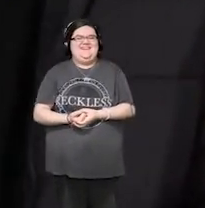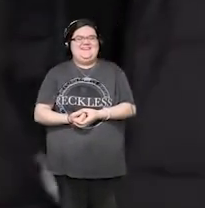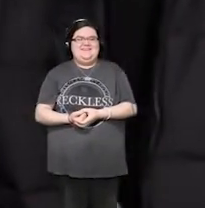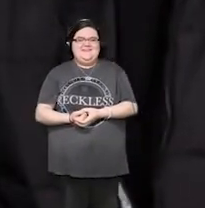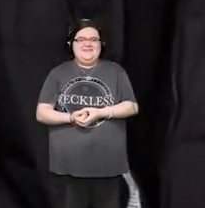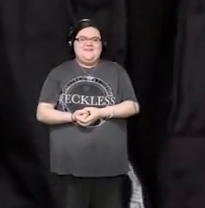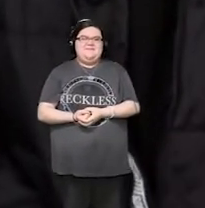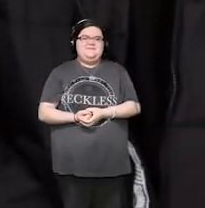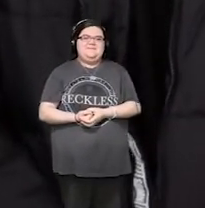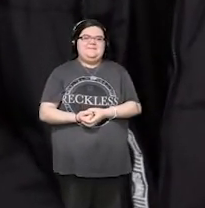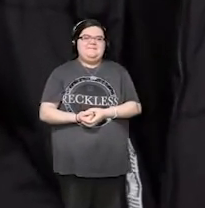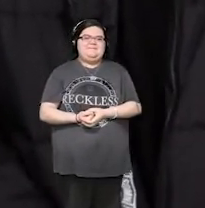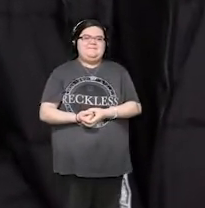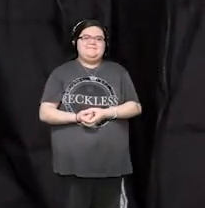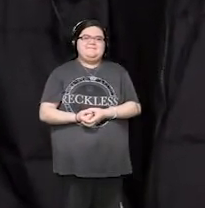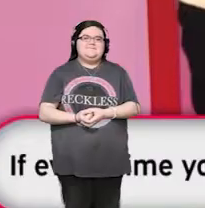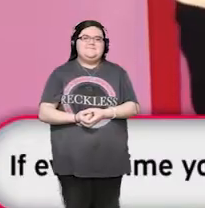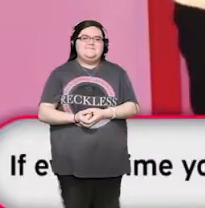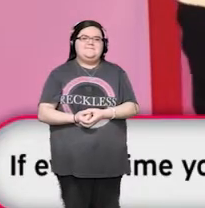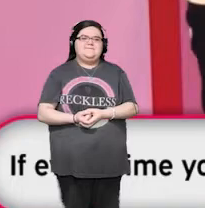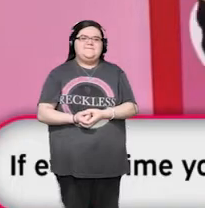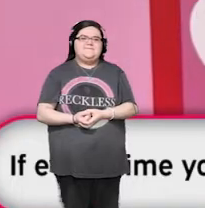Start playing. What song would you want?